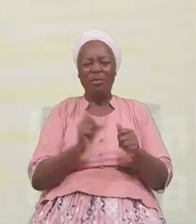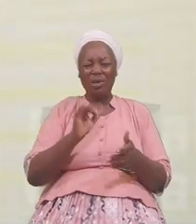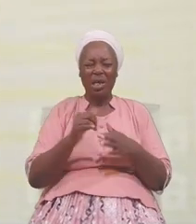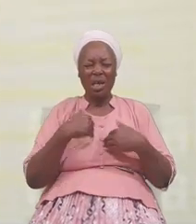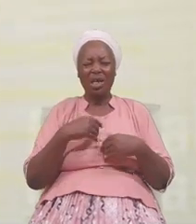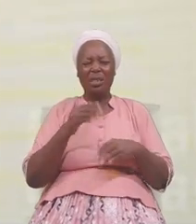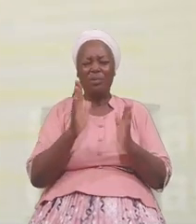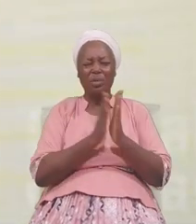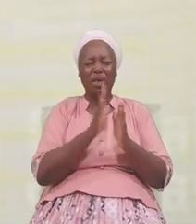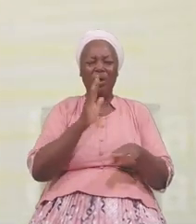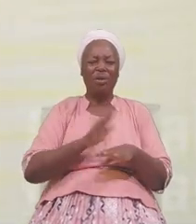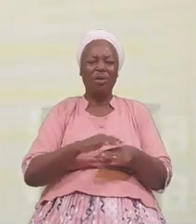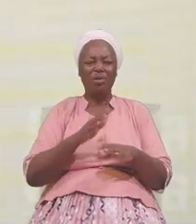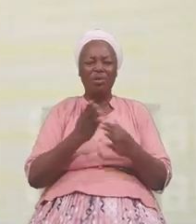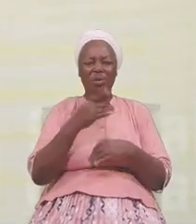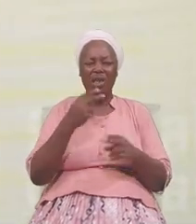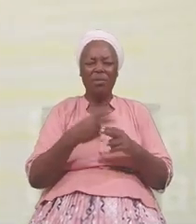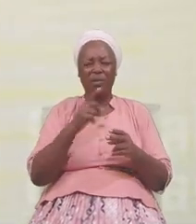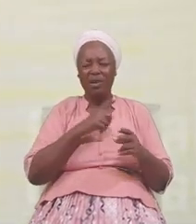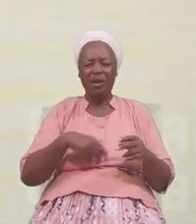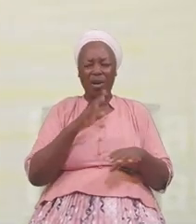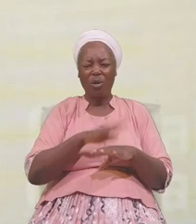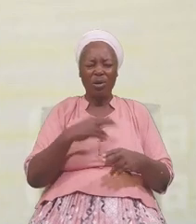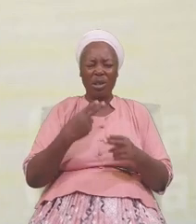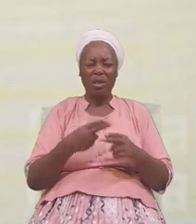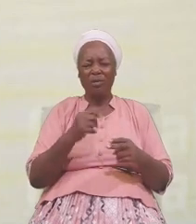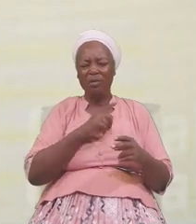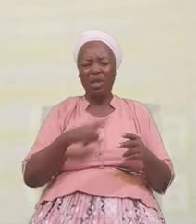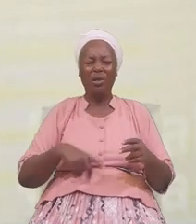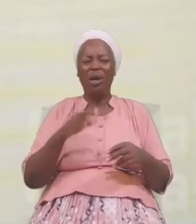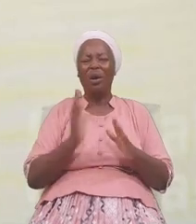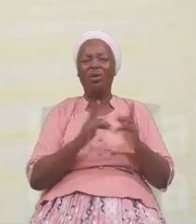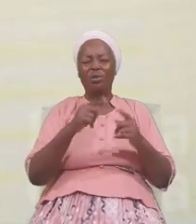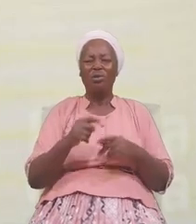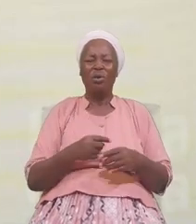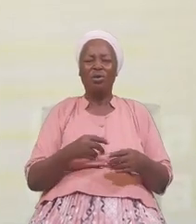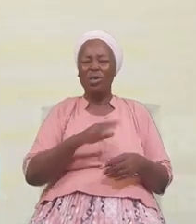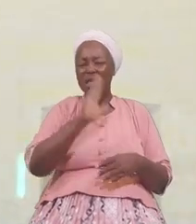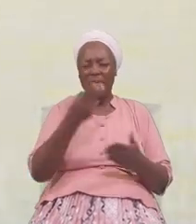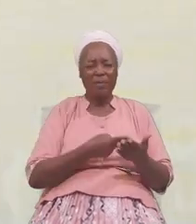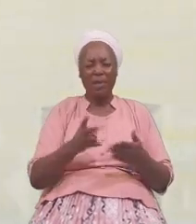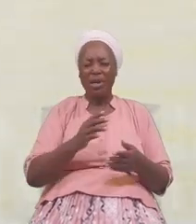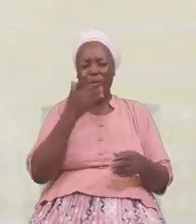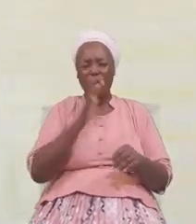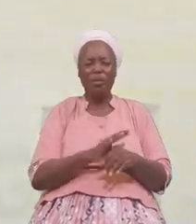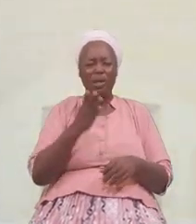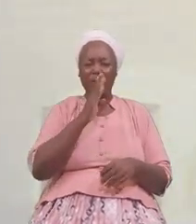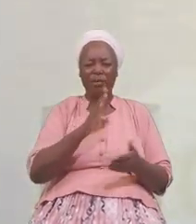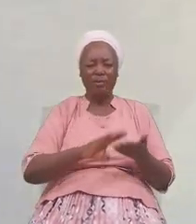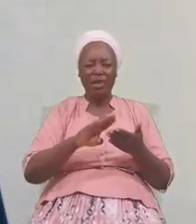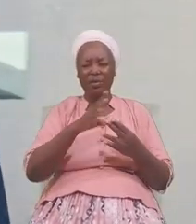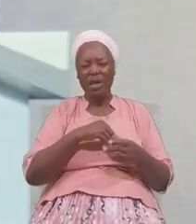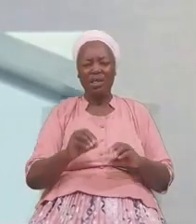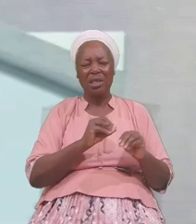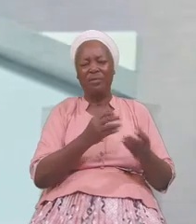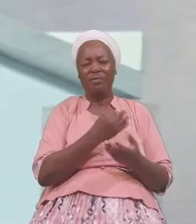called on the name of the Lord according to your unfailing promise, they have been forgiven, they have been set free,